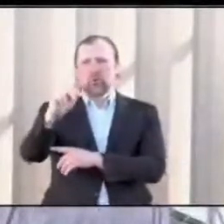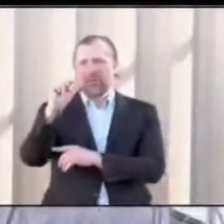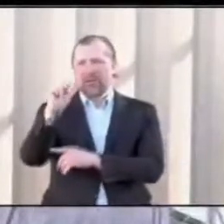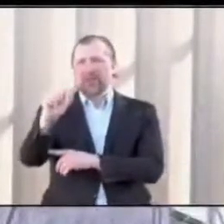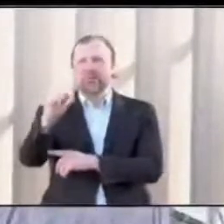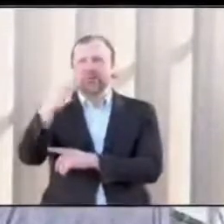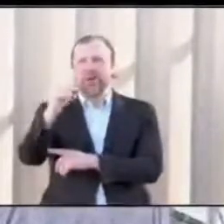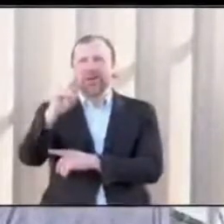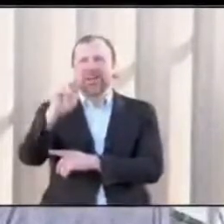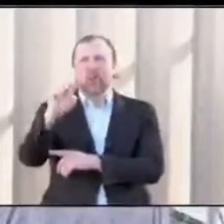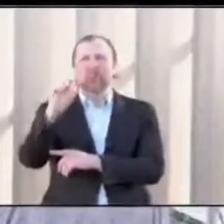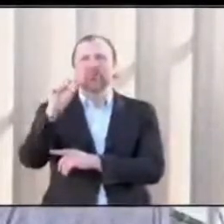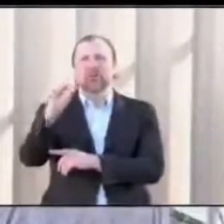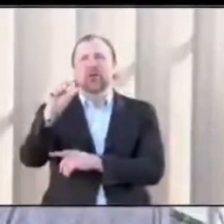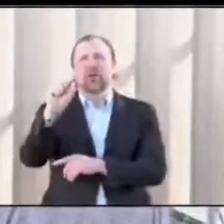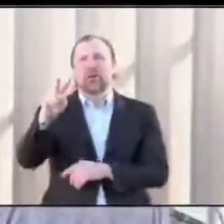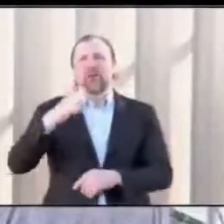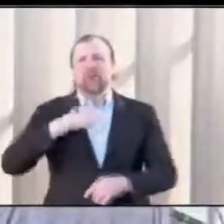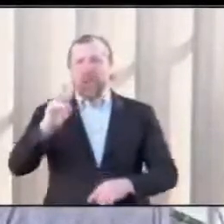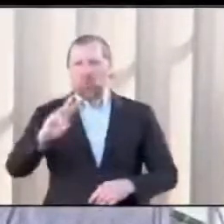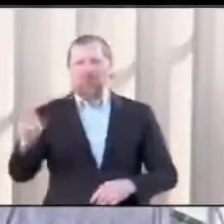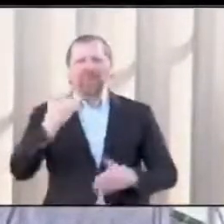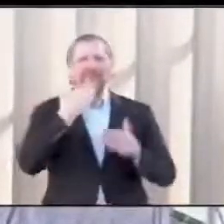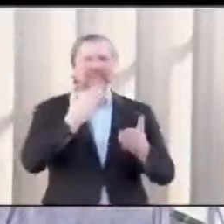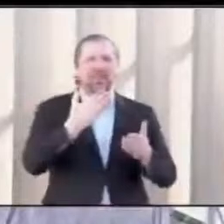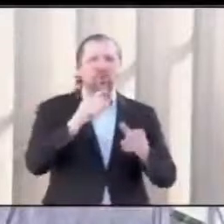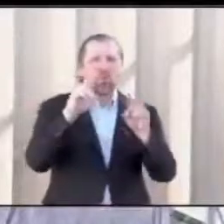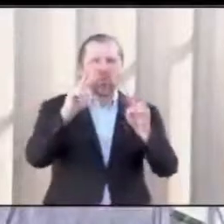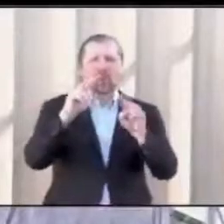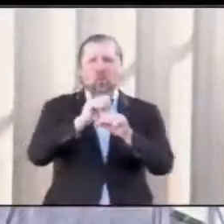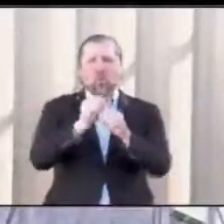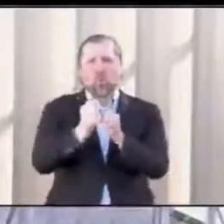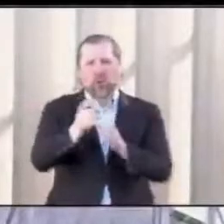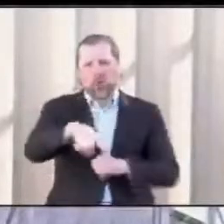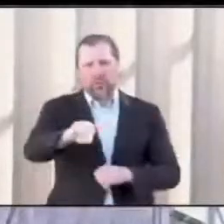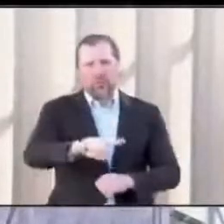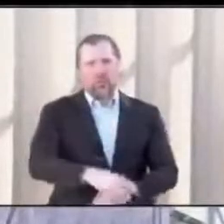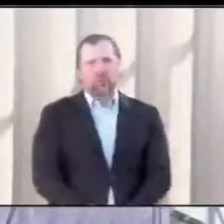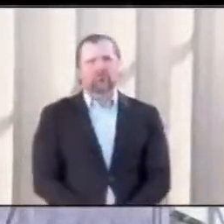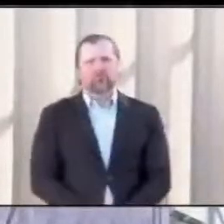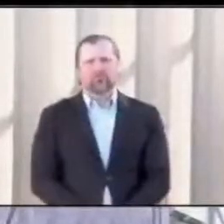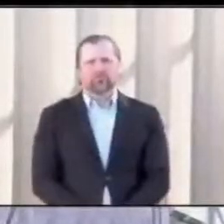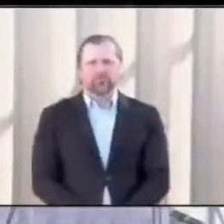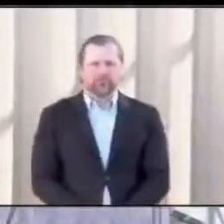bradsherman.house.gov. Thank you. Look forward to working with you over the long haul.